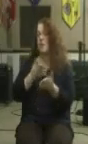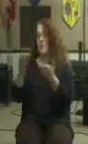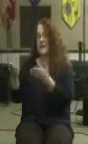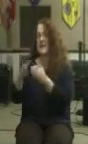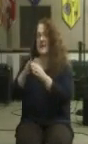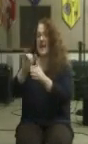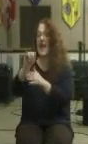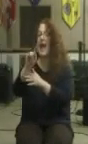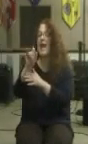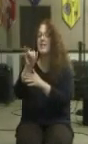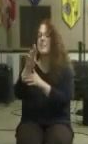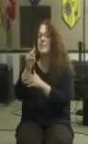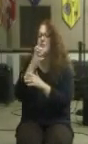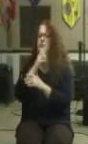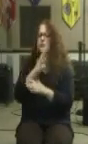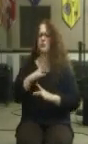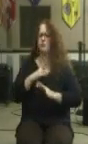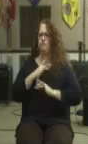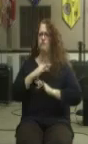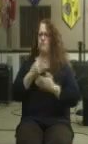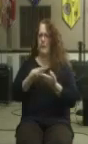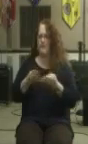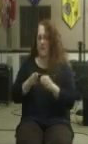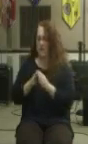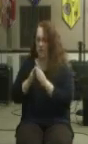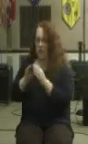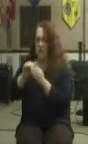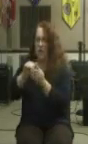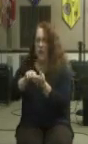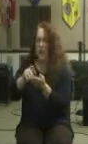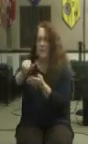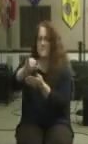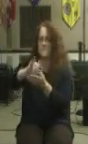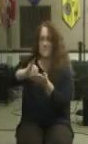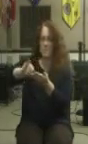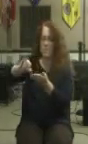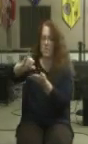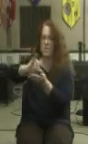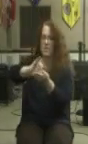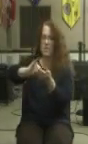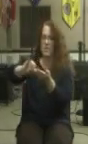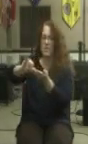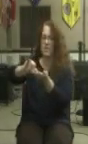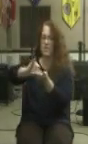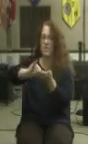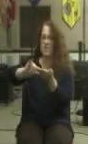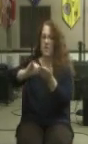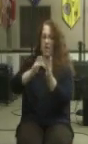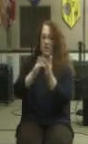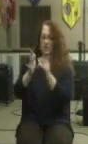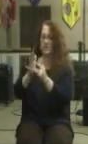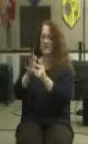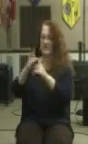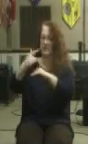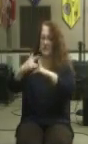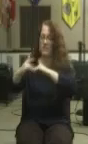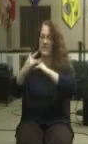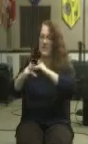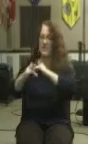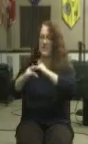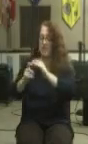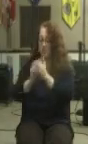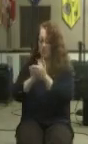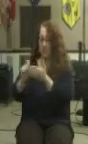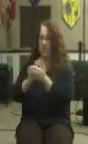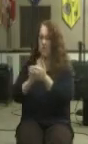her alabaster box and opened up the alabaster box and put all that perfume on